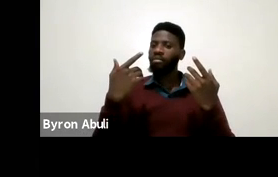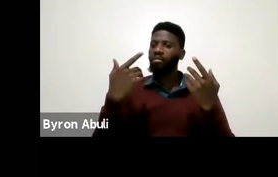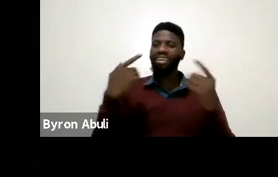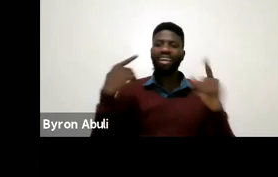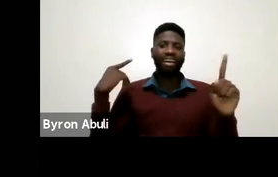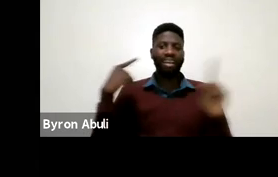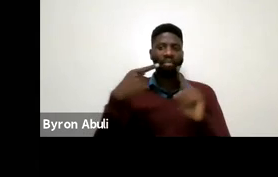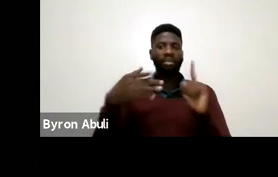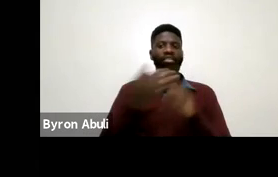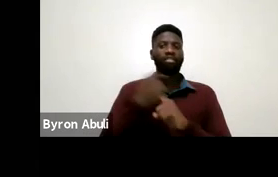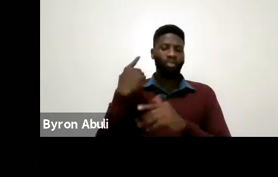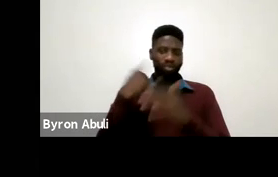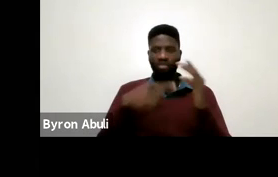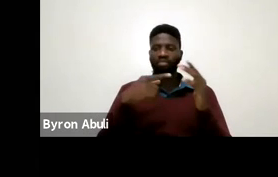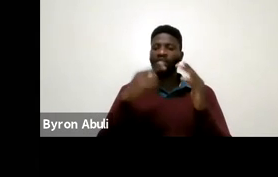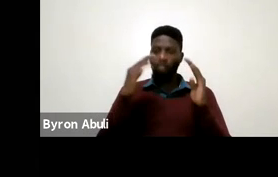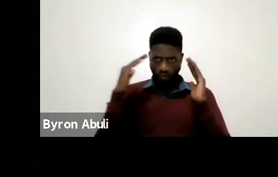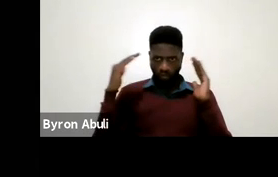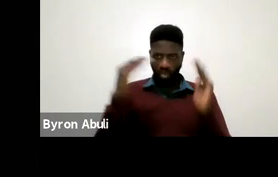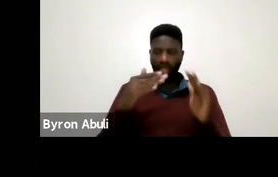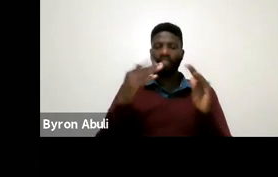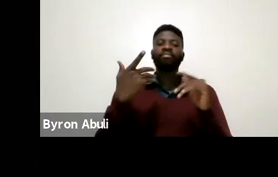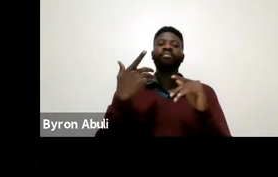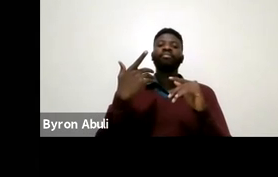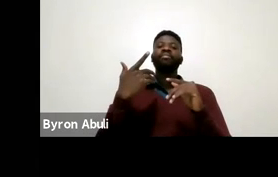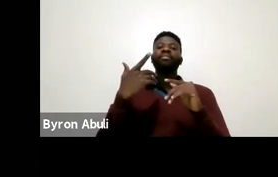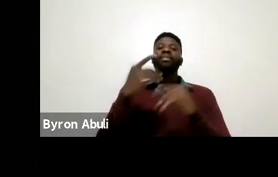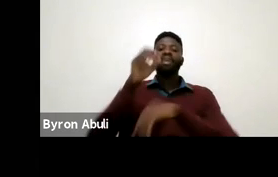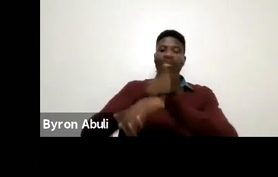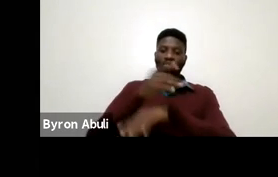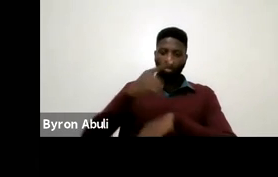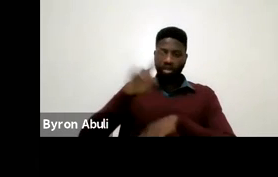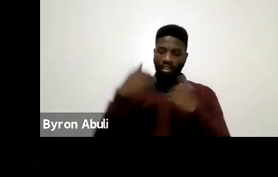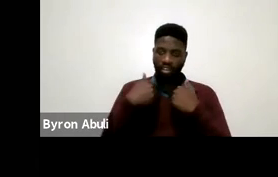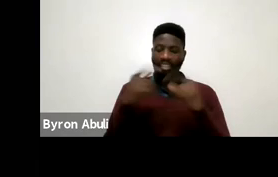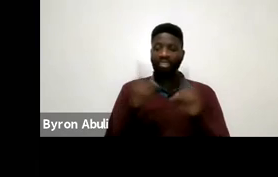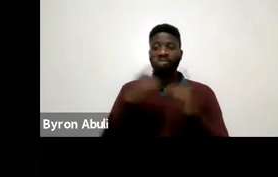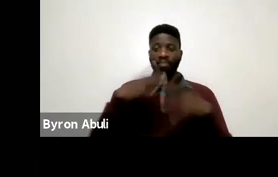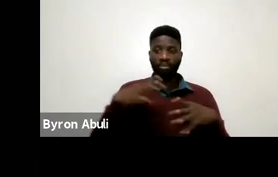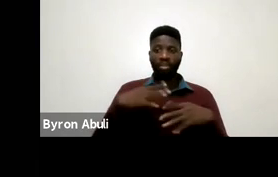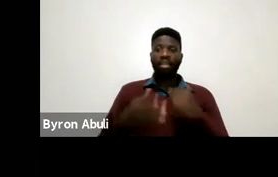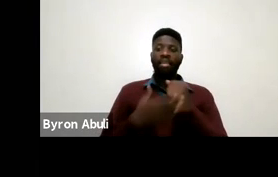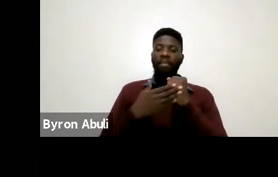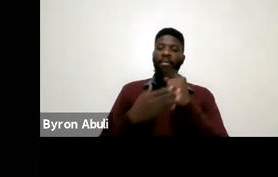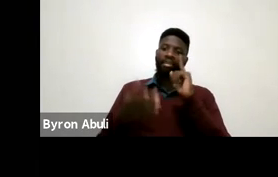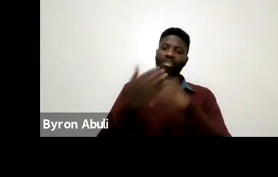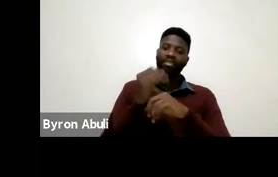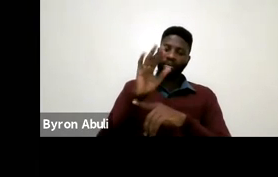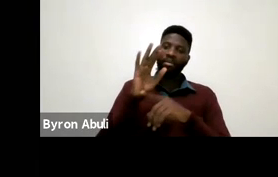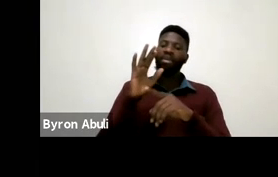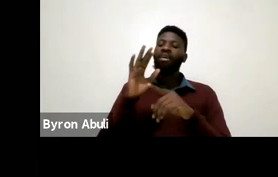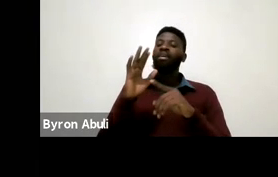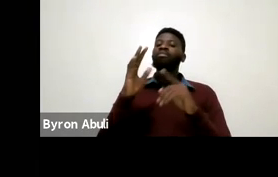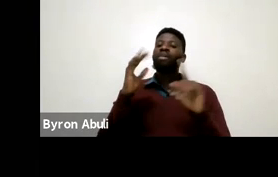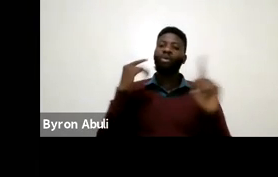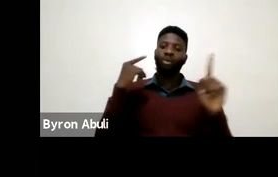right advice. You are getting the right people on board. You are incorporating the people who need to make your goal achieve. If you have excess baggage,